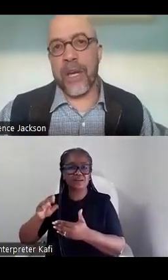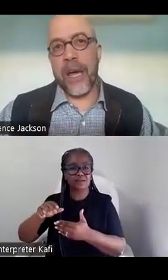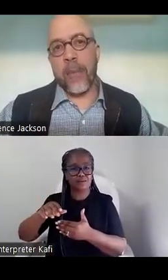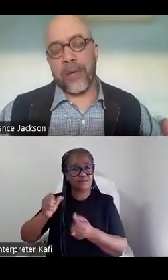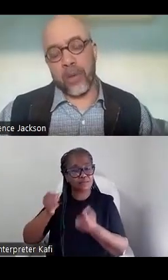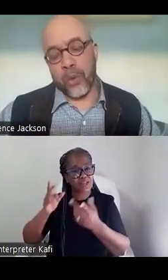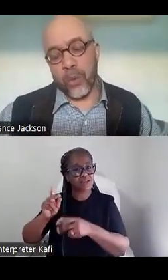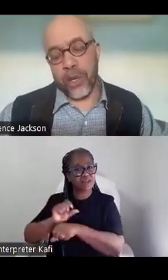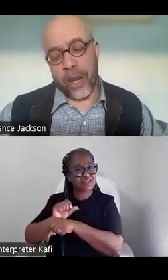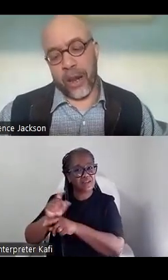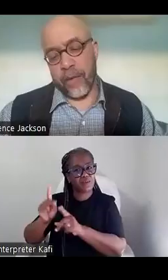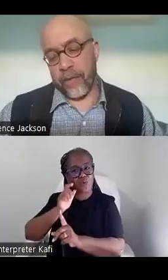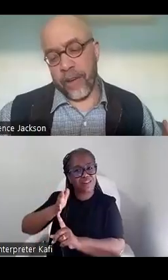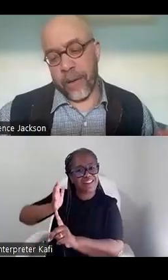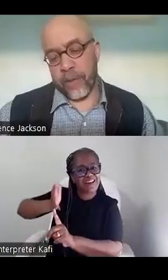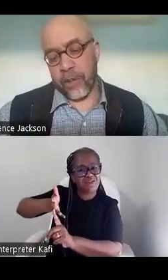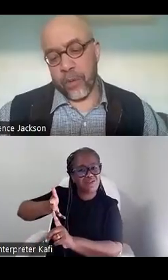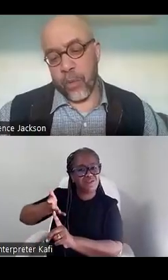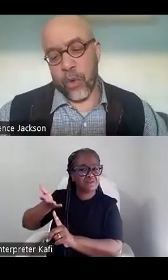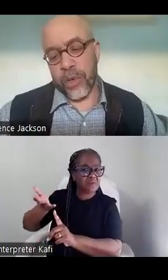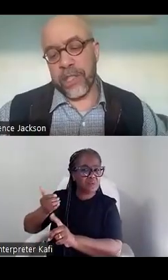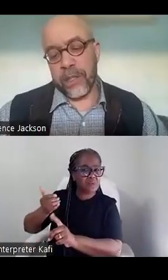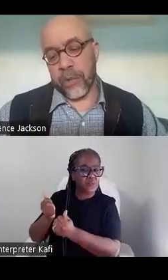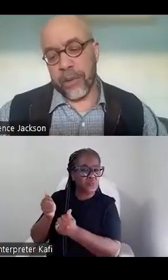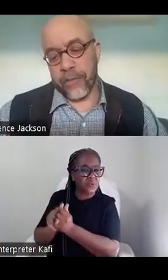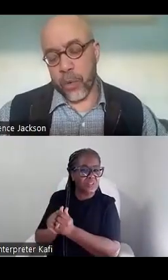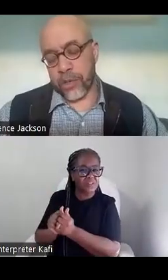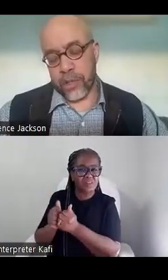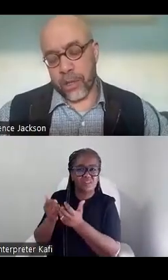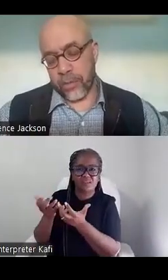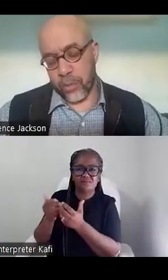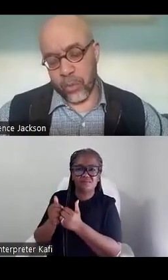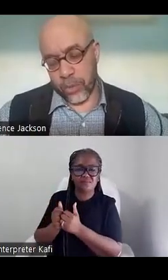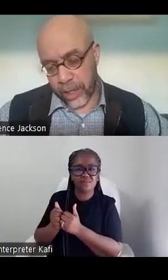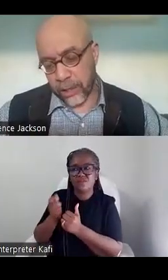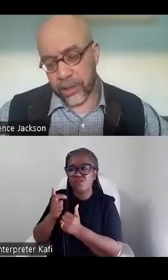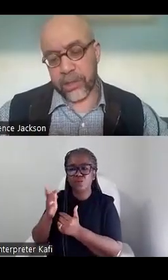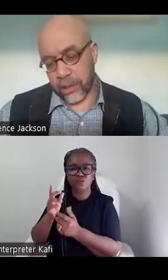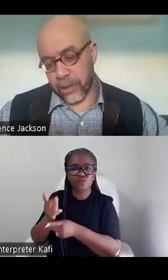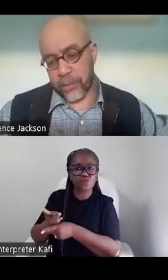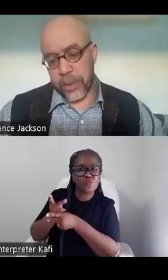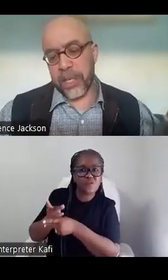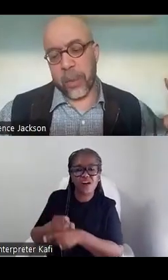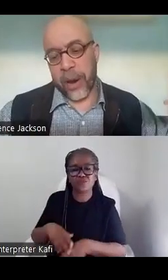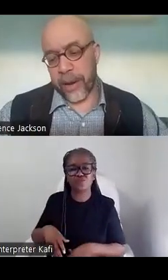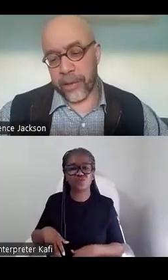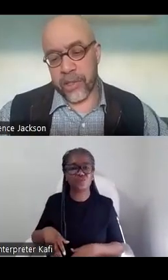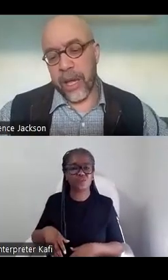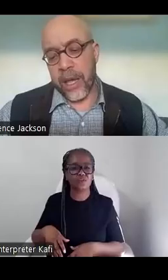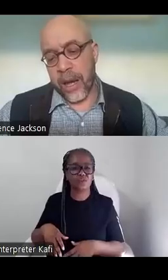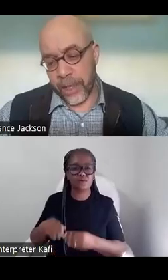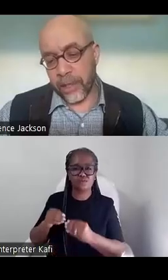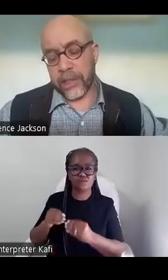supervisors, but who would have more rigidly reinforced English speaking